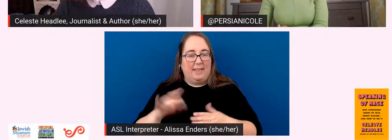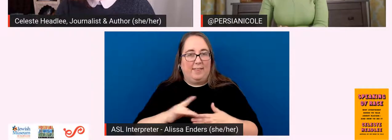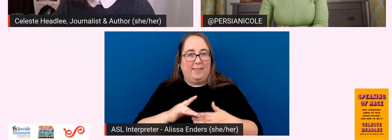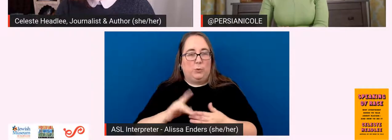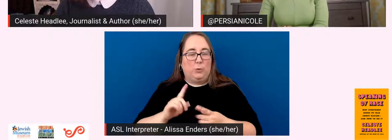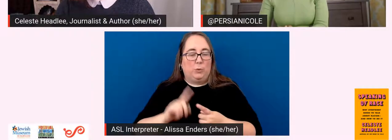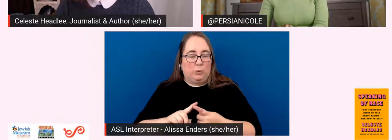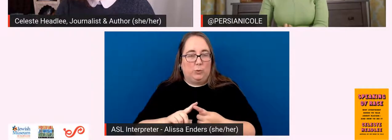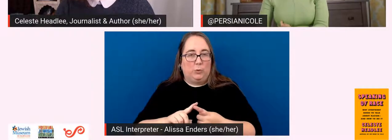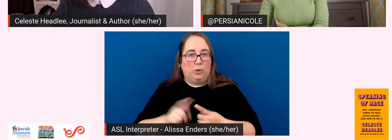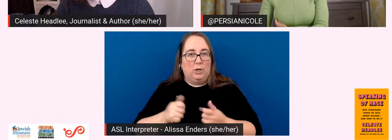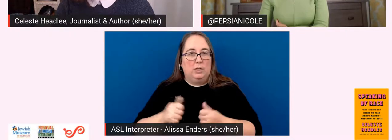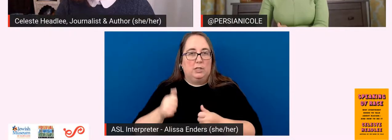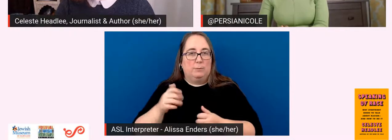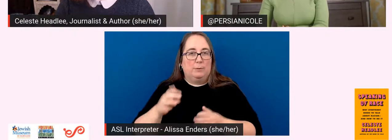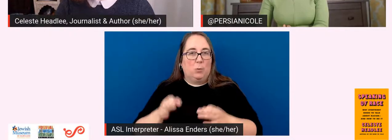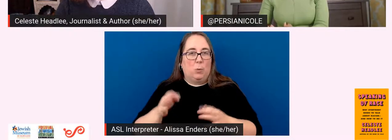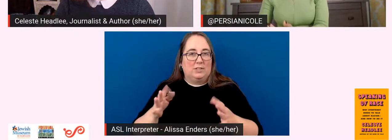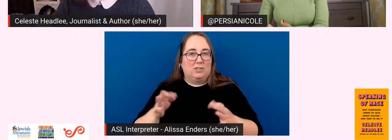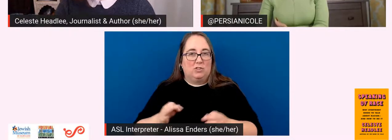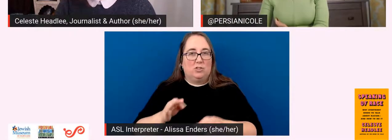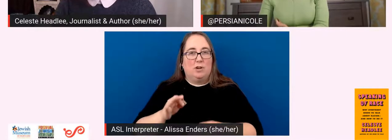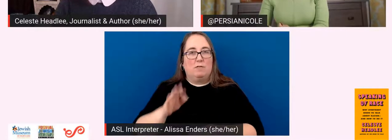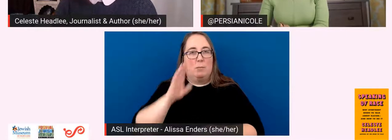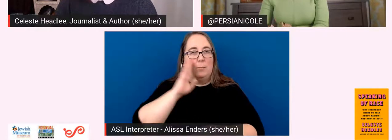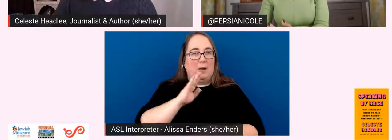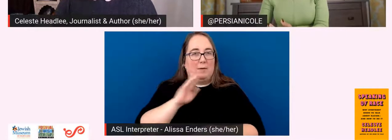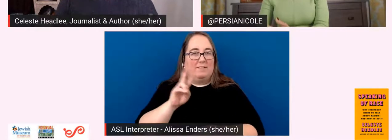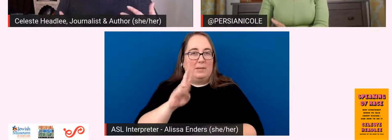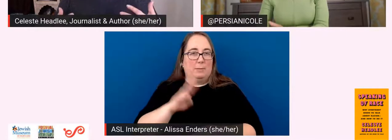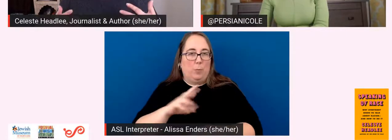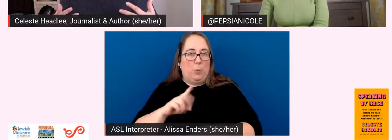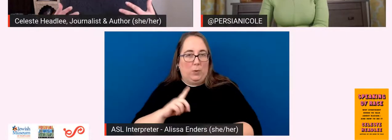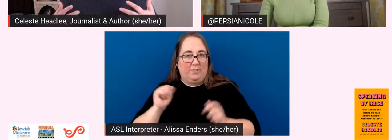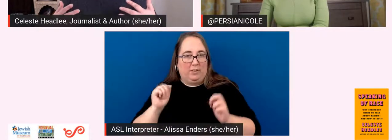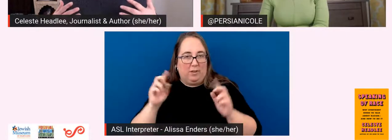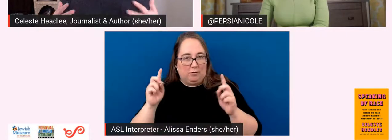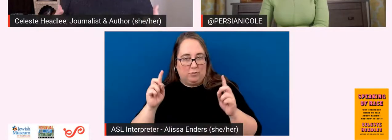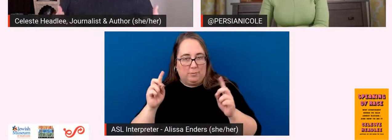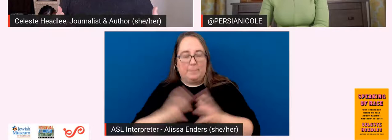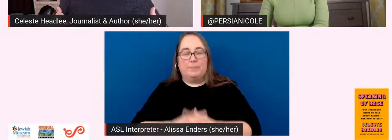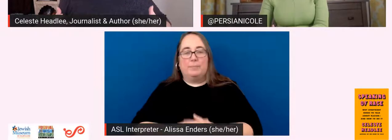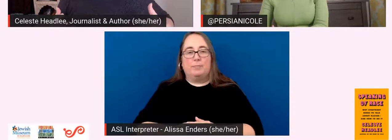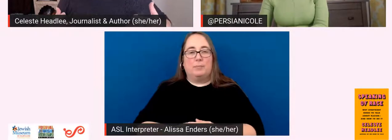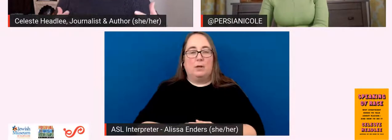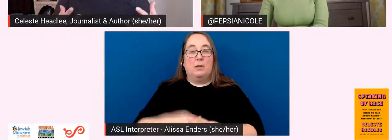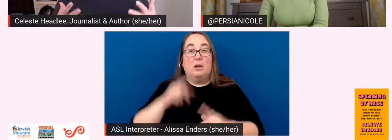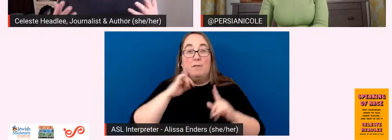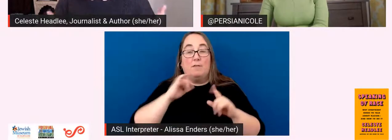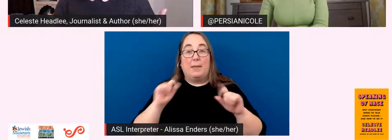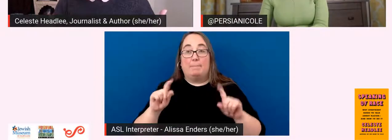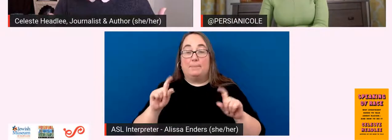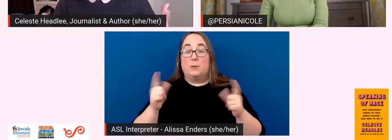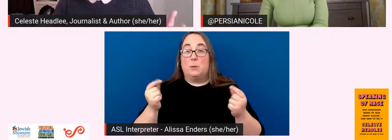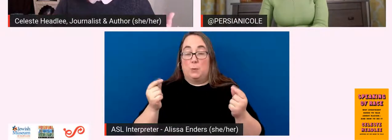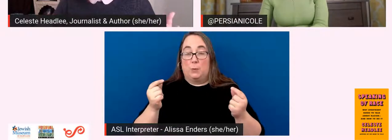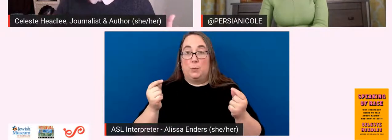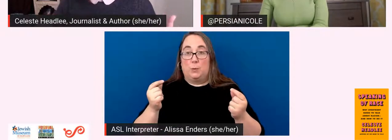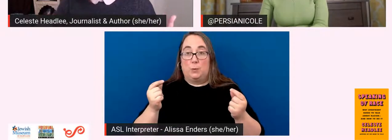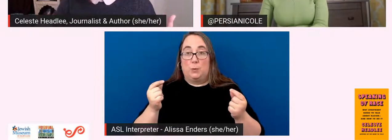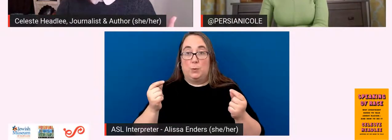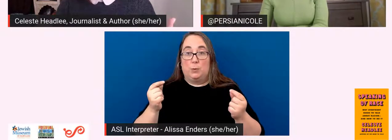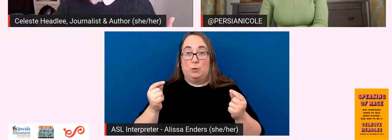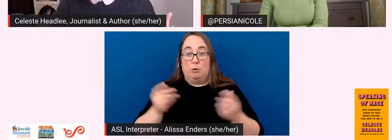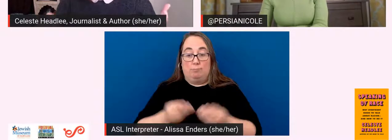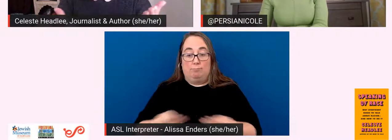the Supreme Court decision of Brown v. Board of Education. And for this experiment, they presented a large